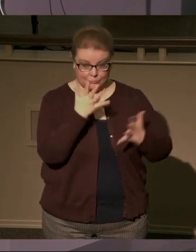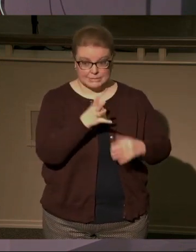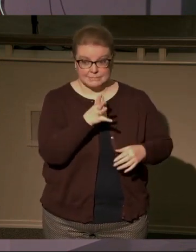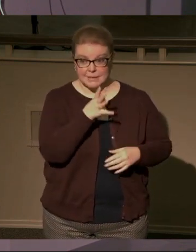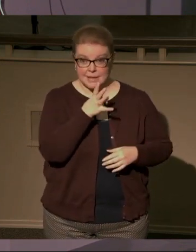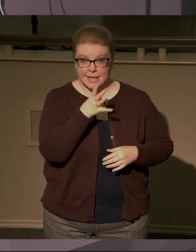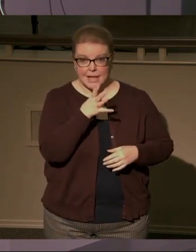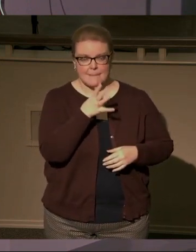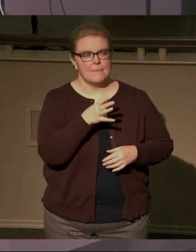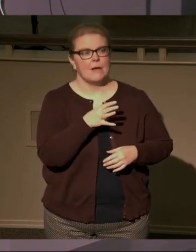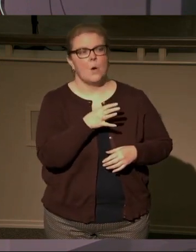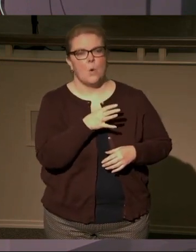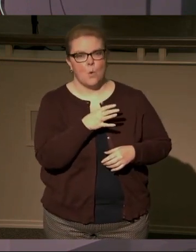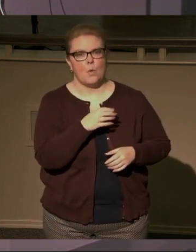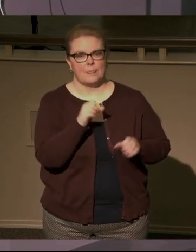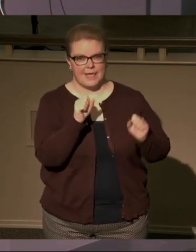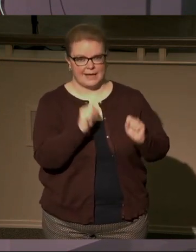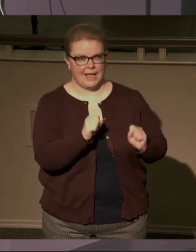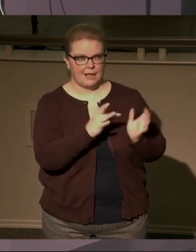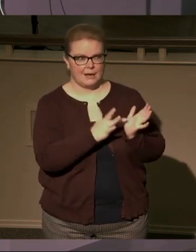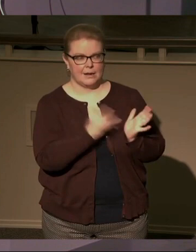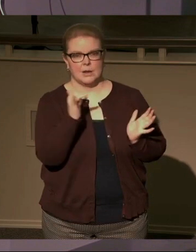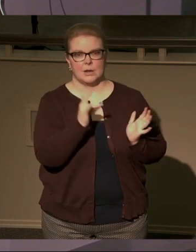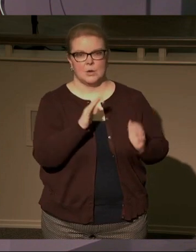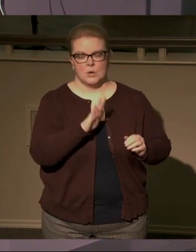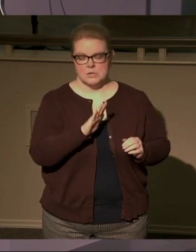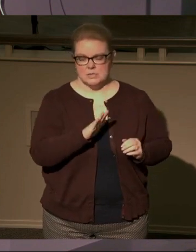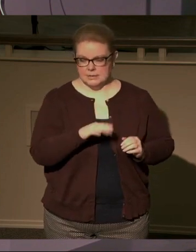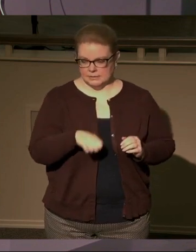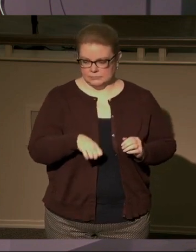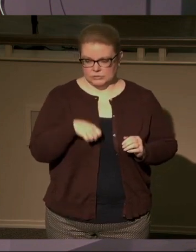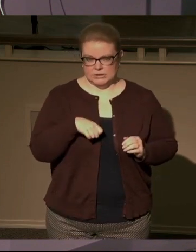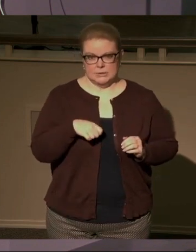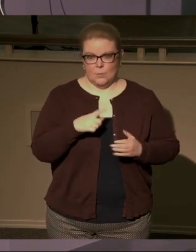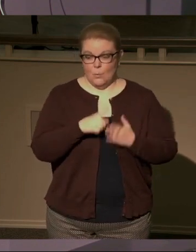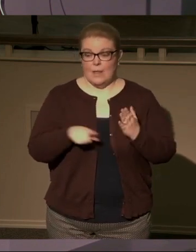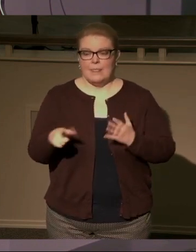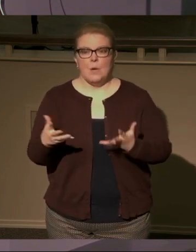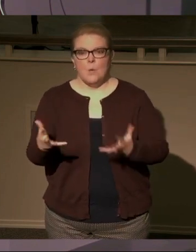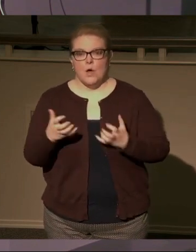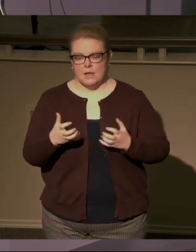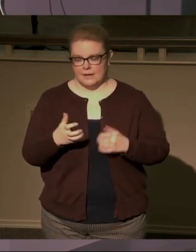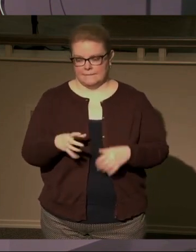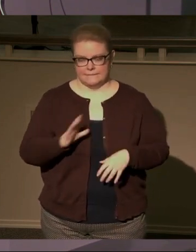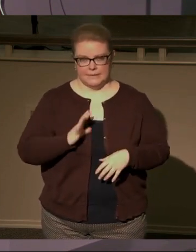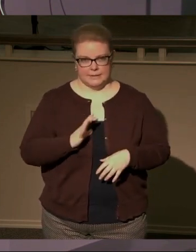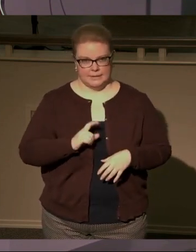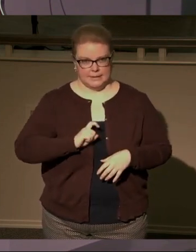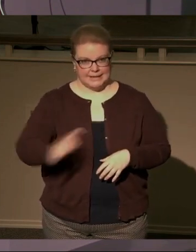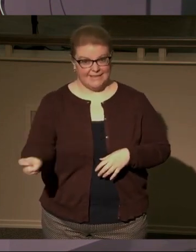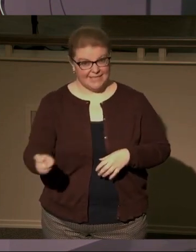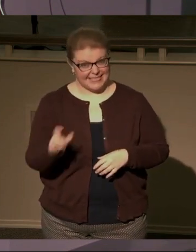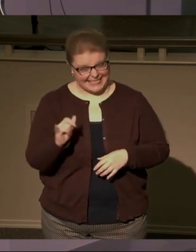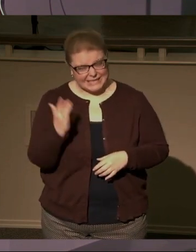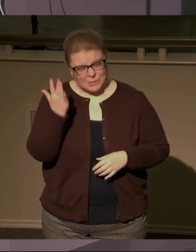can leverage your sense of dignity against what they want. That's why they do this.